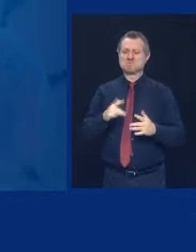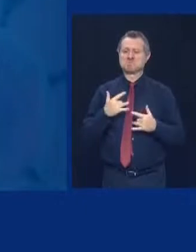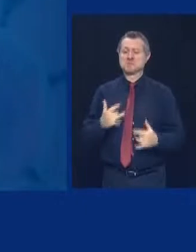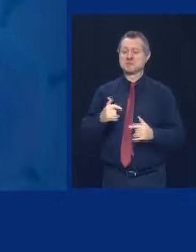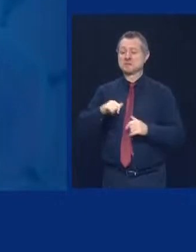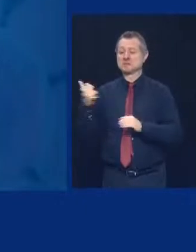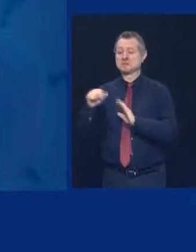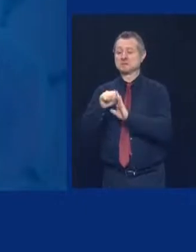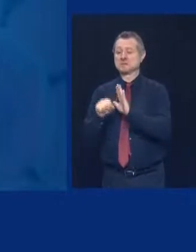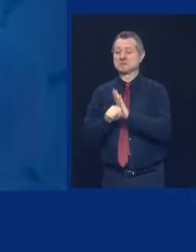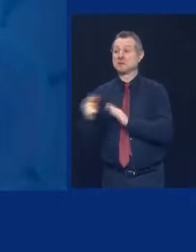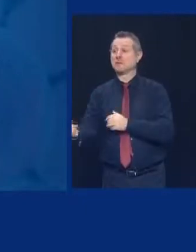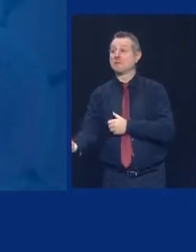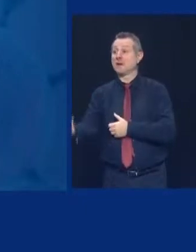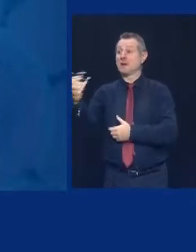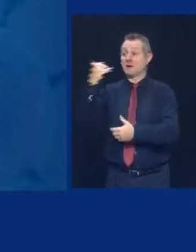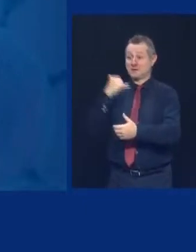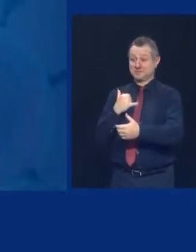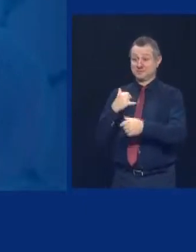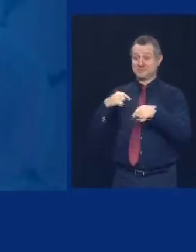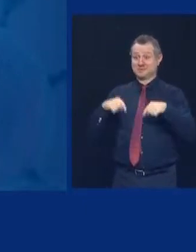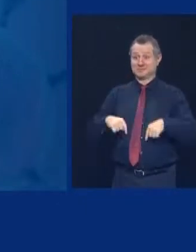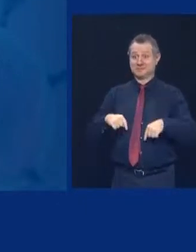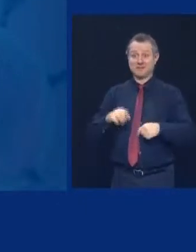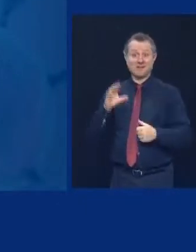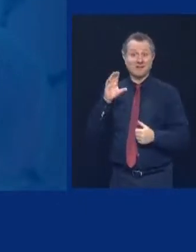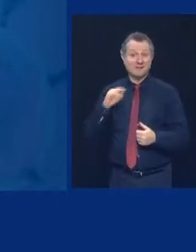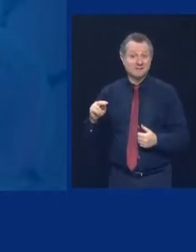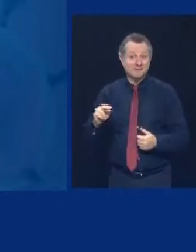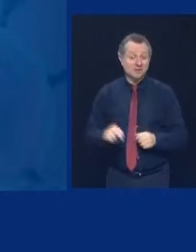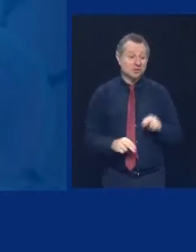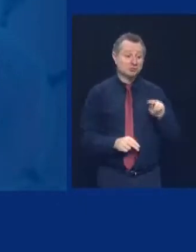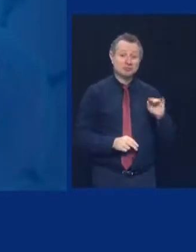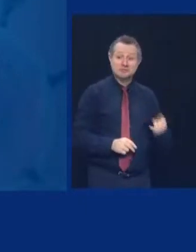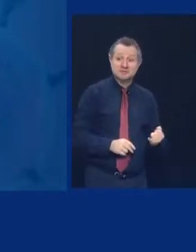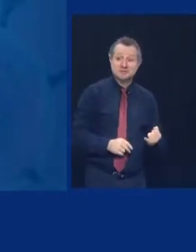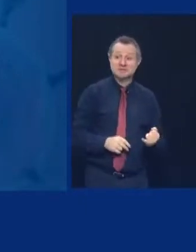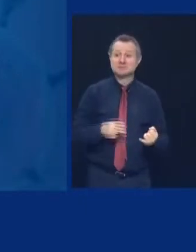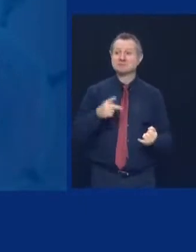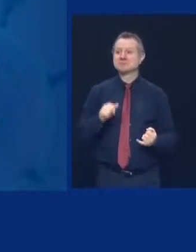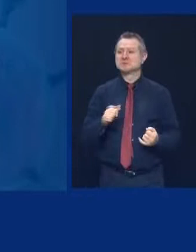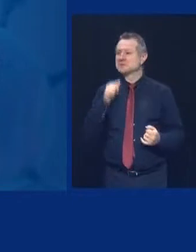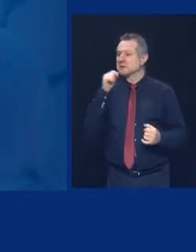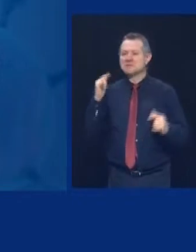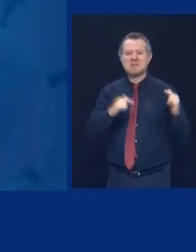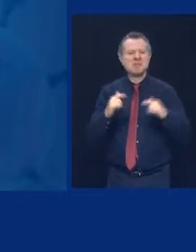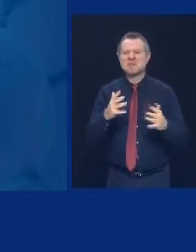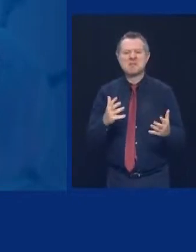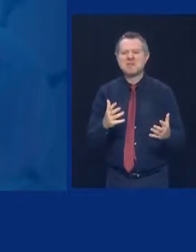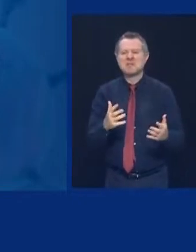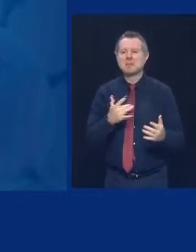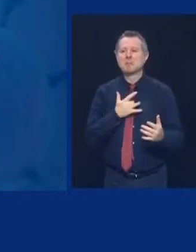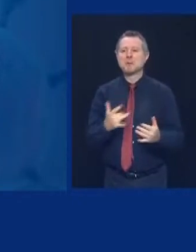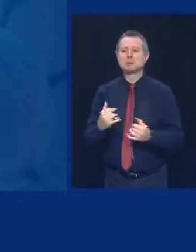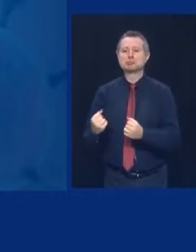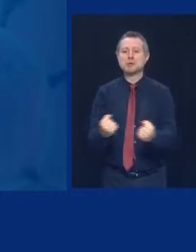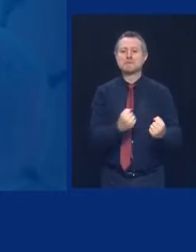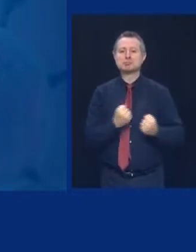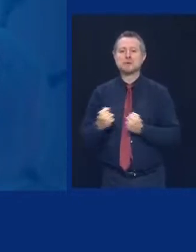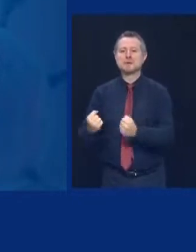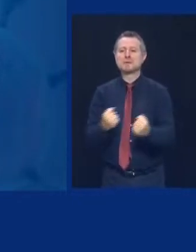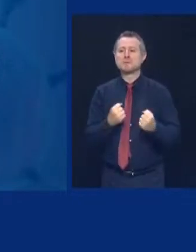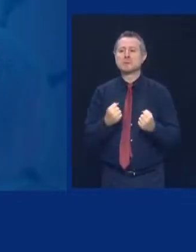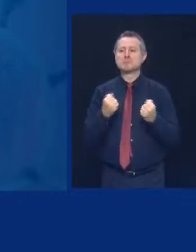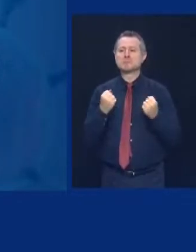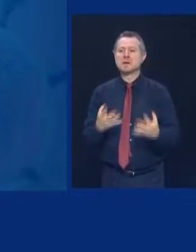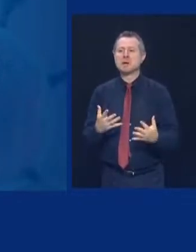state. Connecticut, New Jersey, Pennsylvania, you don't fly in, you drive in. There are numerous roads that